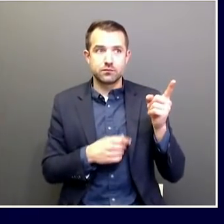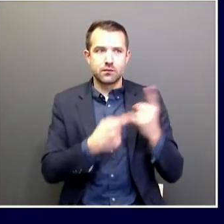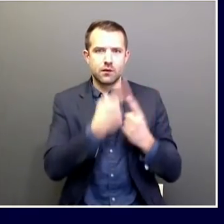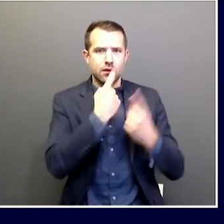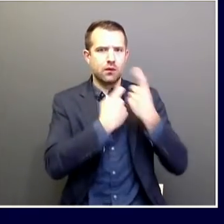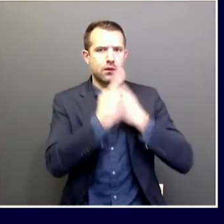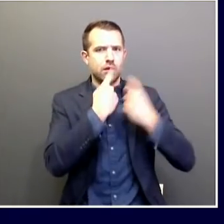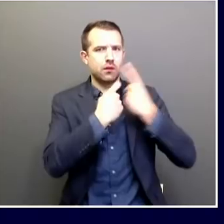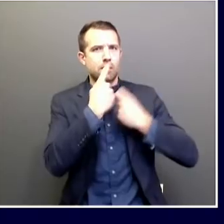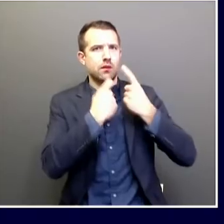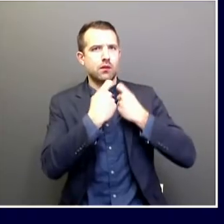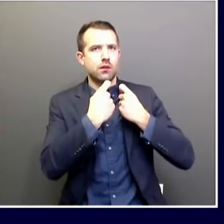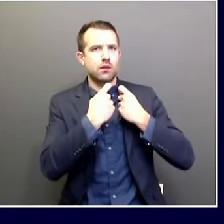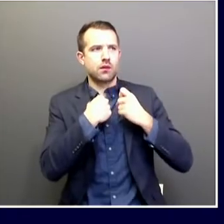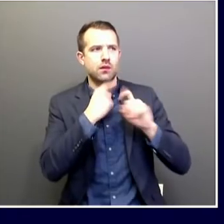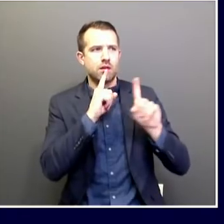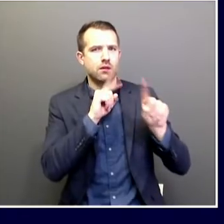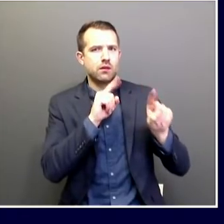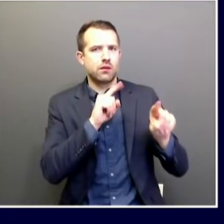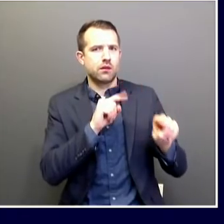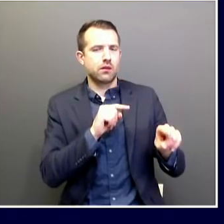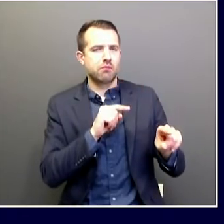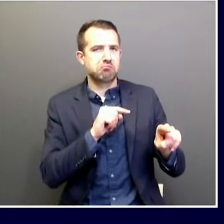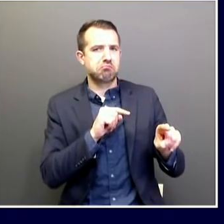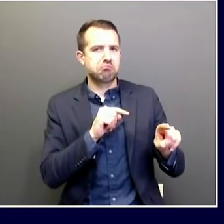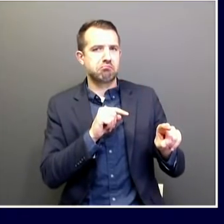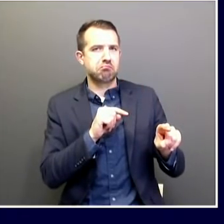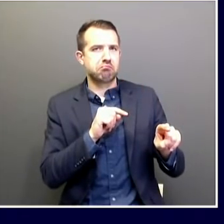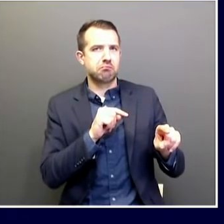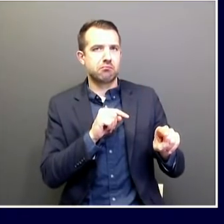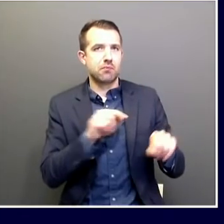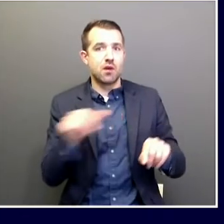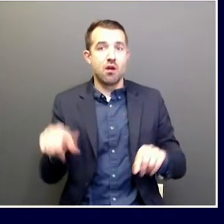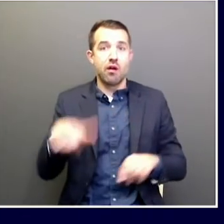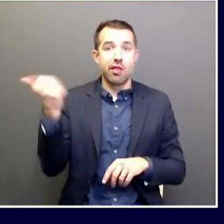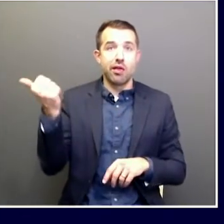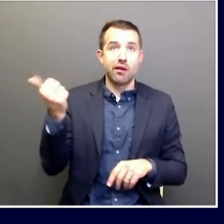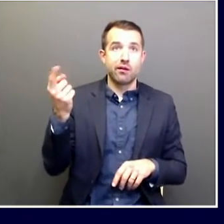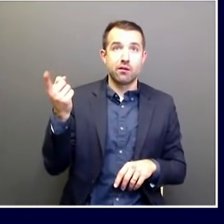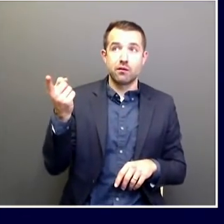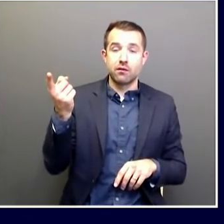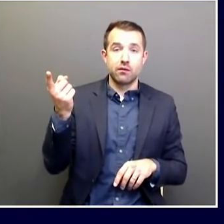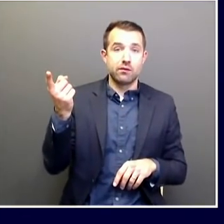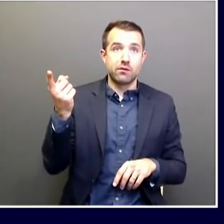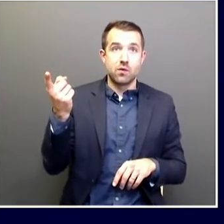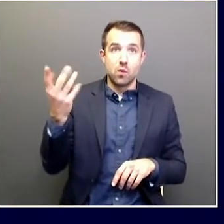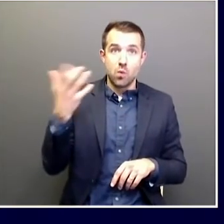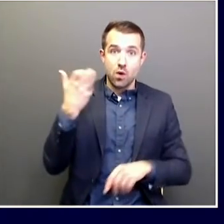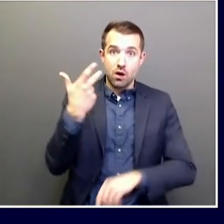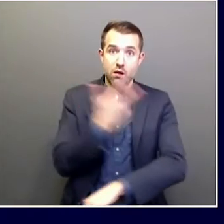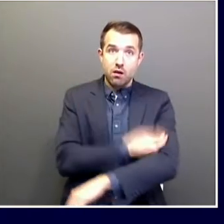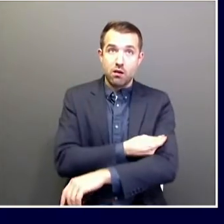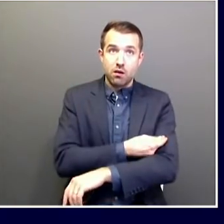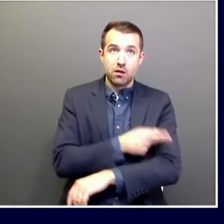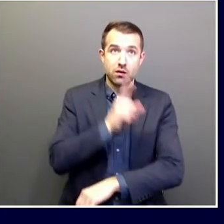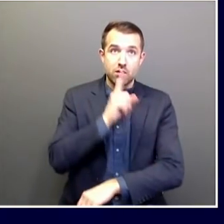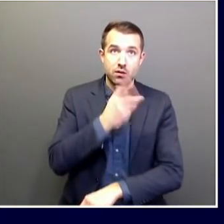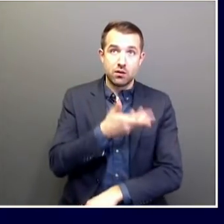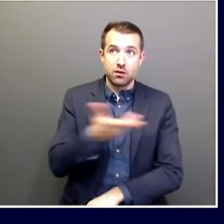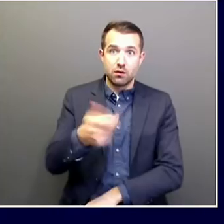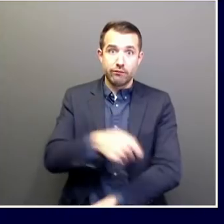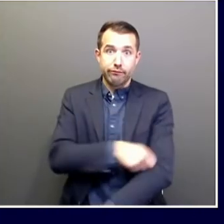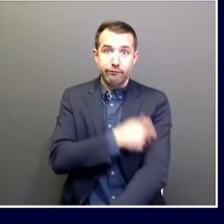at clinic B, it's just, okay, you're here, we're doing this now, and goodbye. Do you anticipate that's going